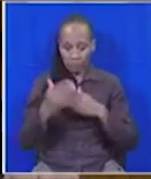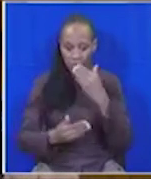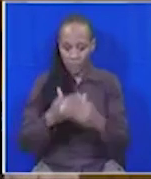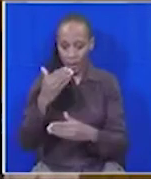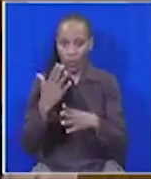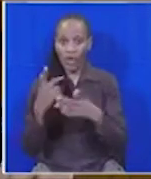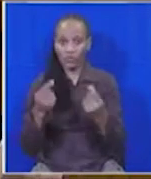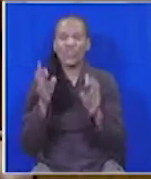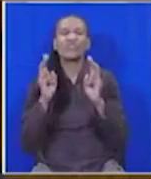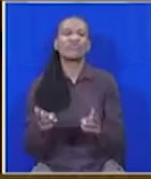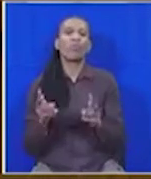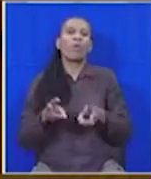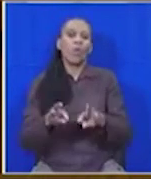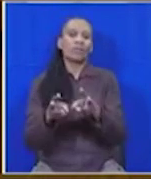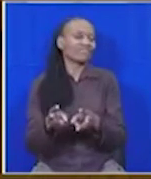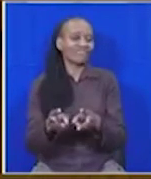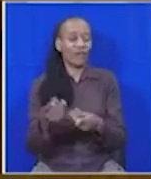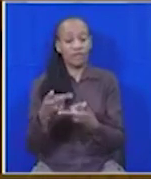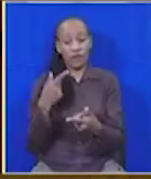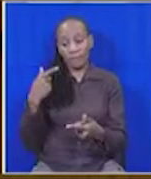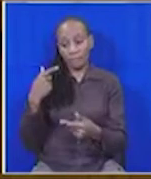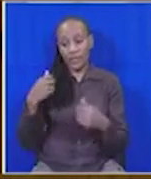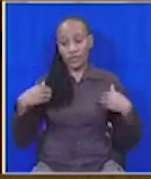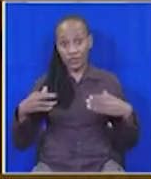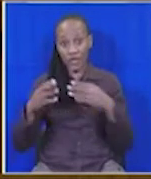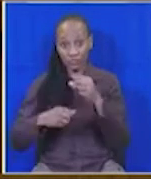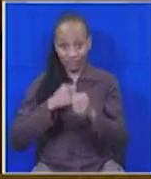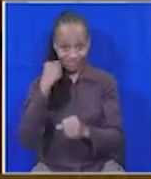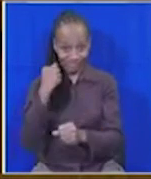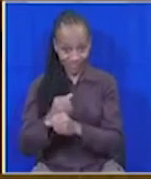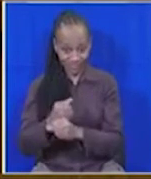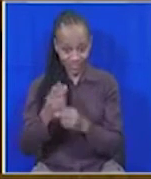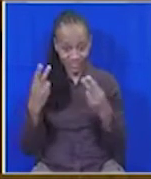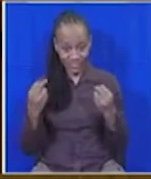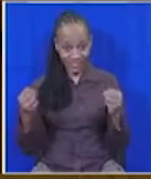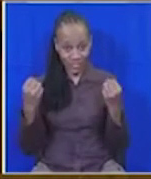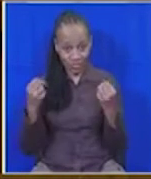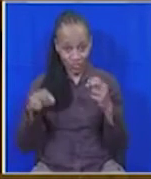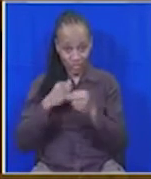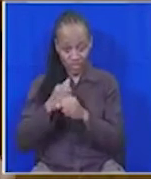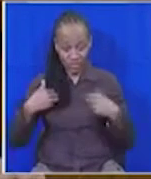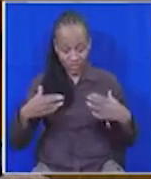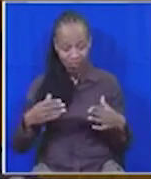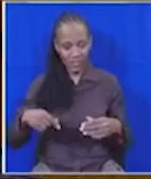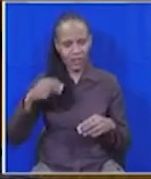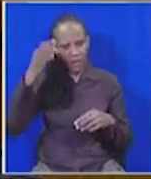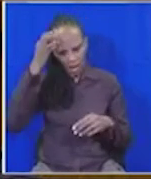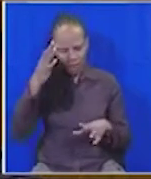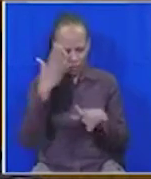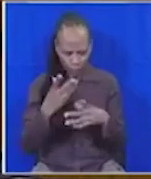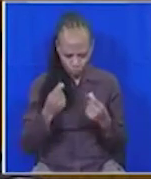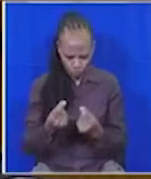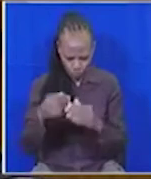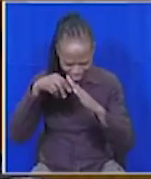usual. Since the beginning of the year, as tasked by the President, government, business and labour have been working together intensively to